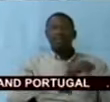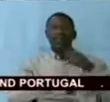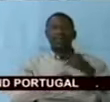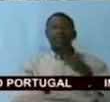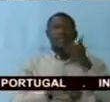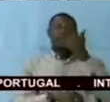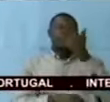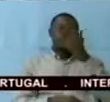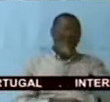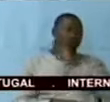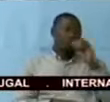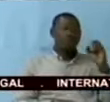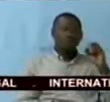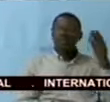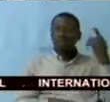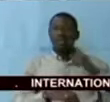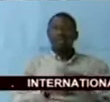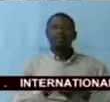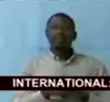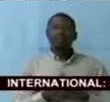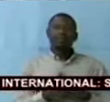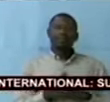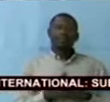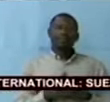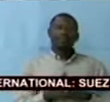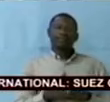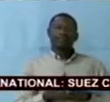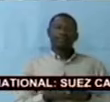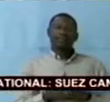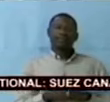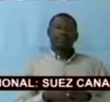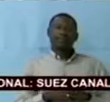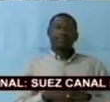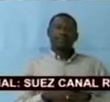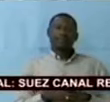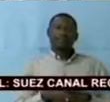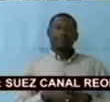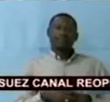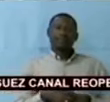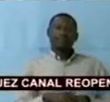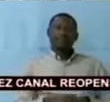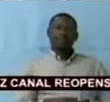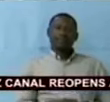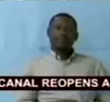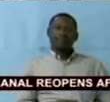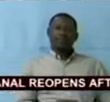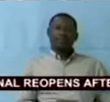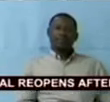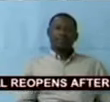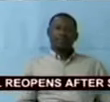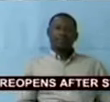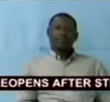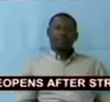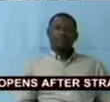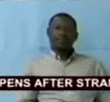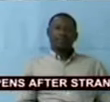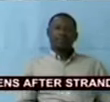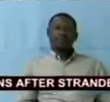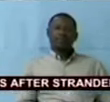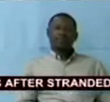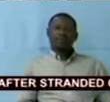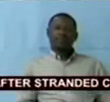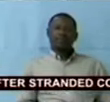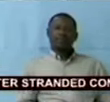fanambe hawjari wotu mo puru nse futa wairi wotu mo talang kononto kito bembulu nyanta menkela. Now, due to